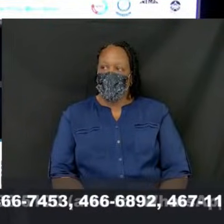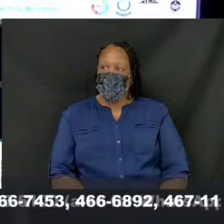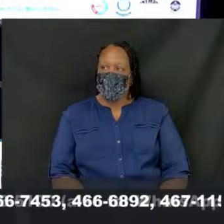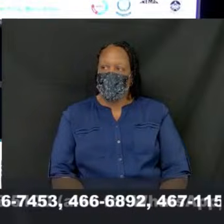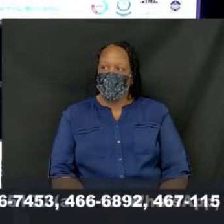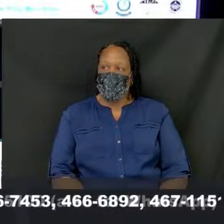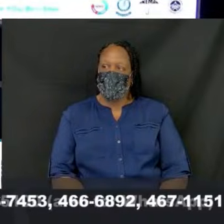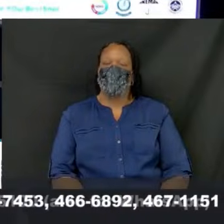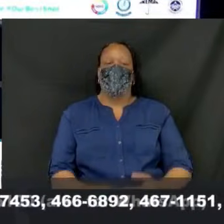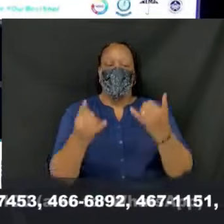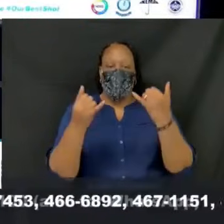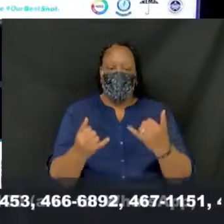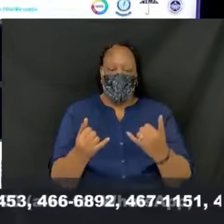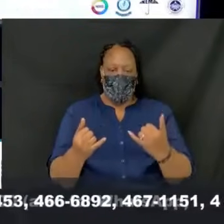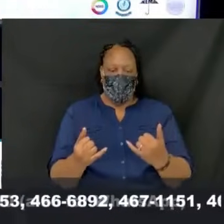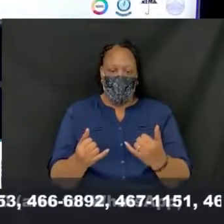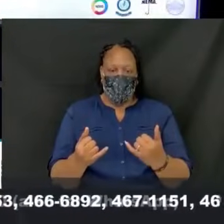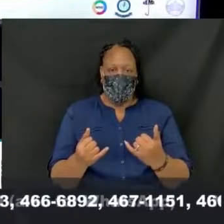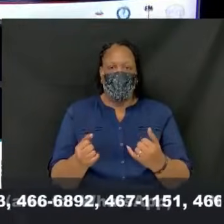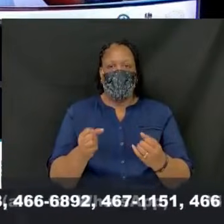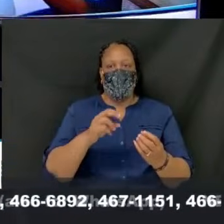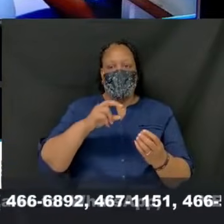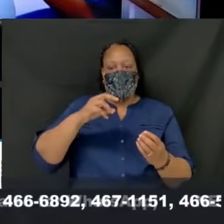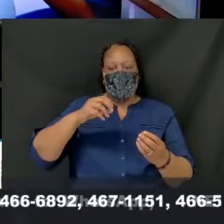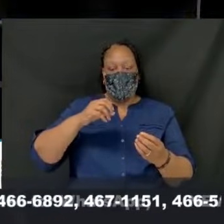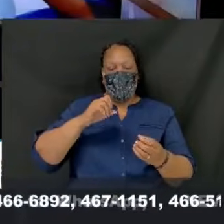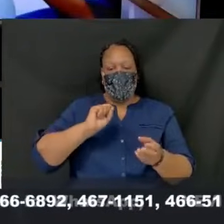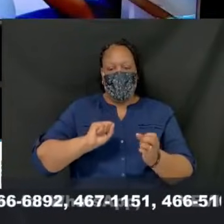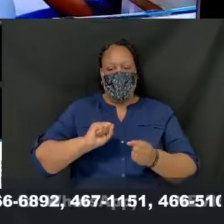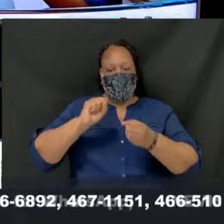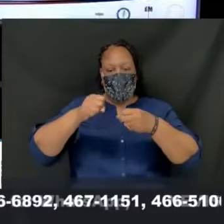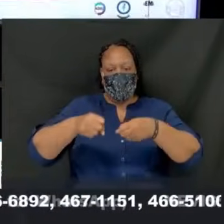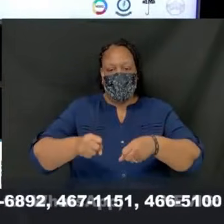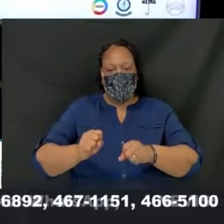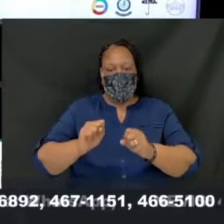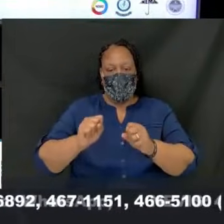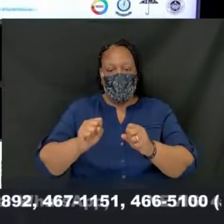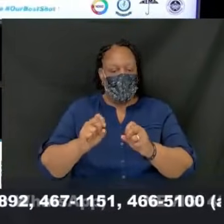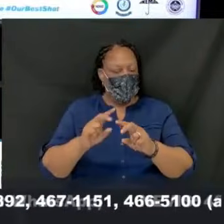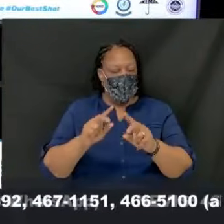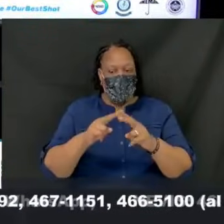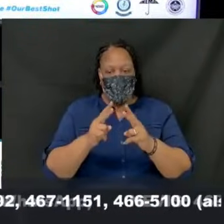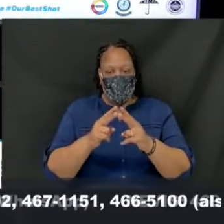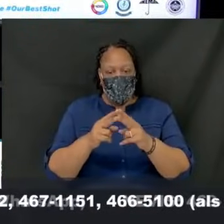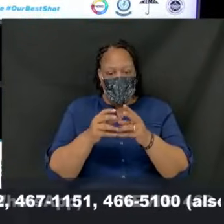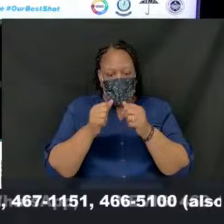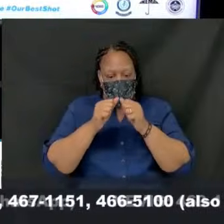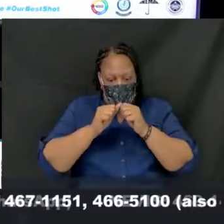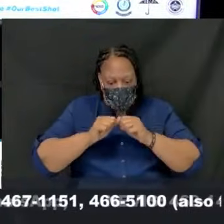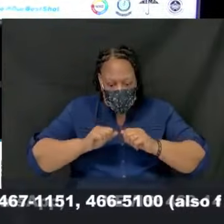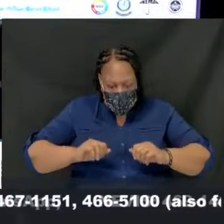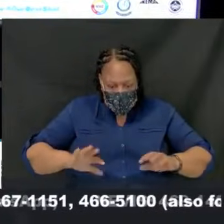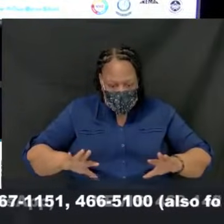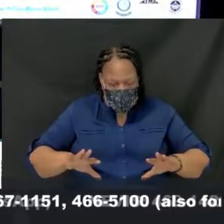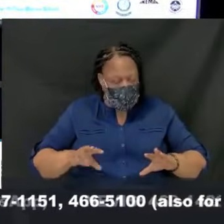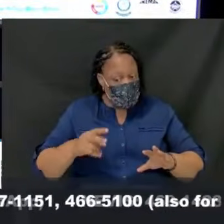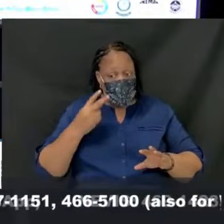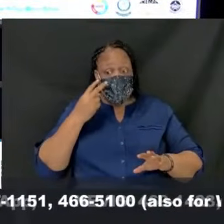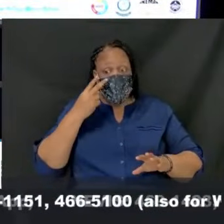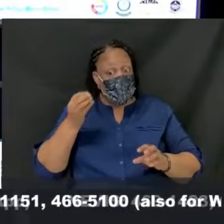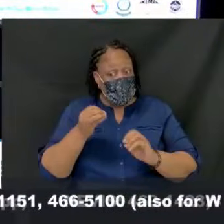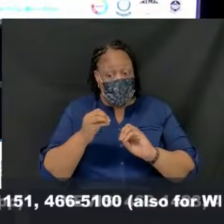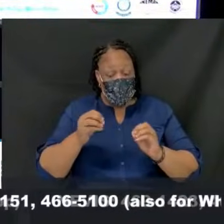is quiet. There is one disturbance with a 10% chance. However, it is not expected to cause any